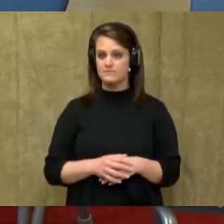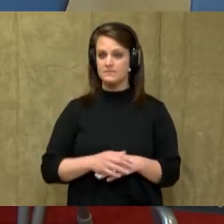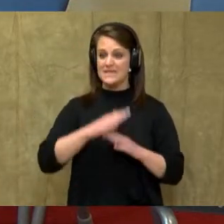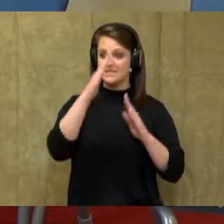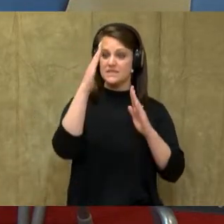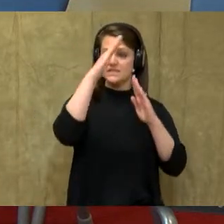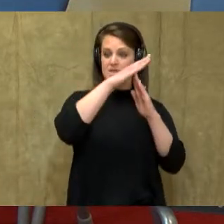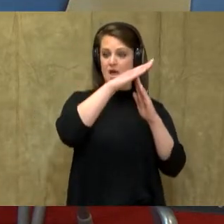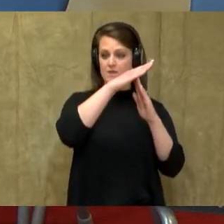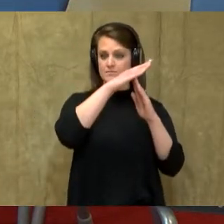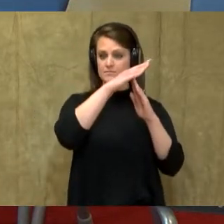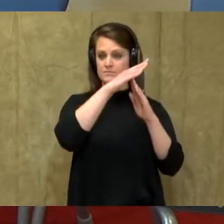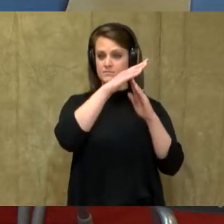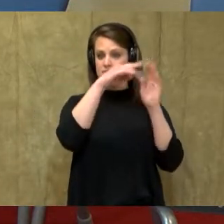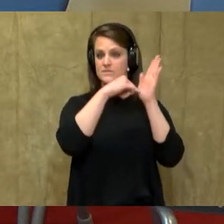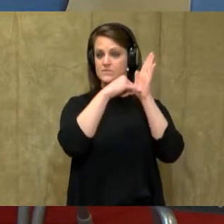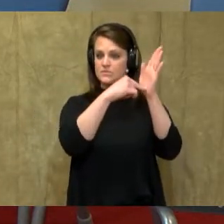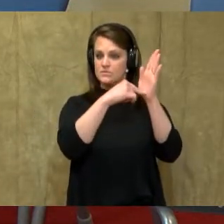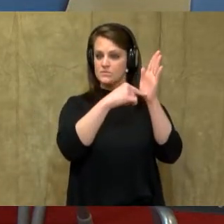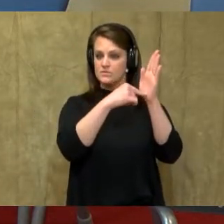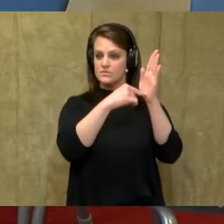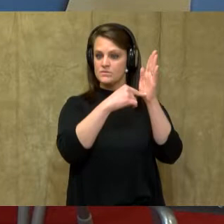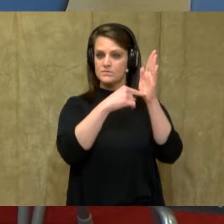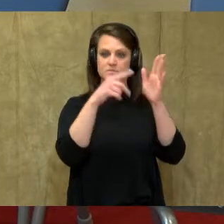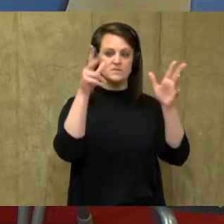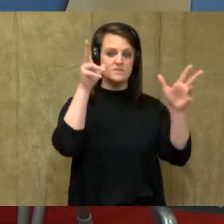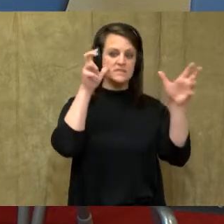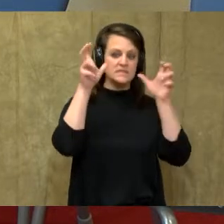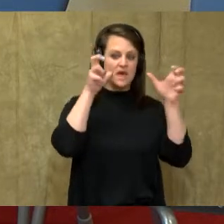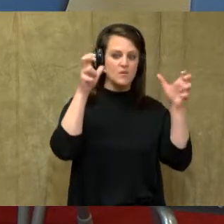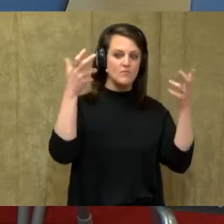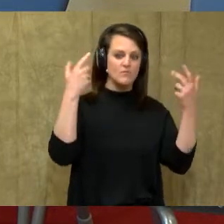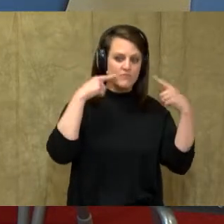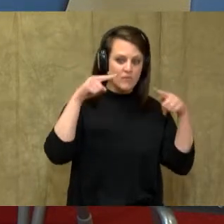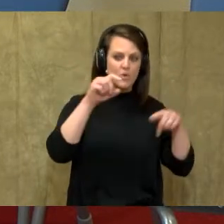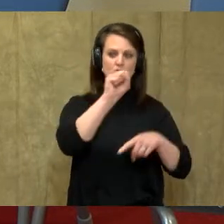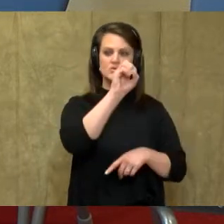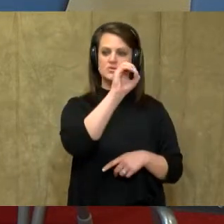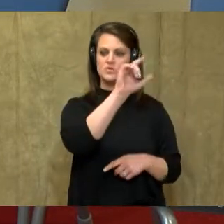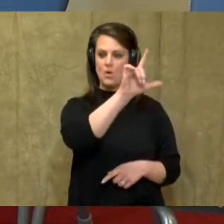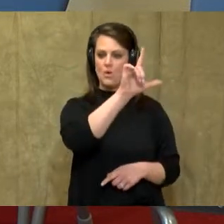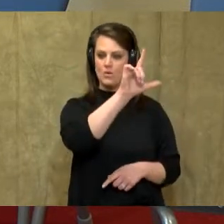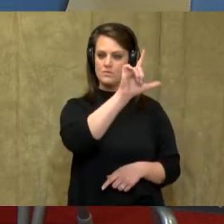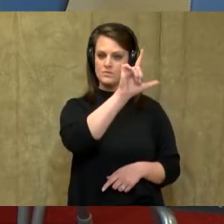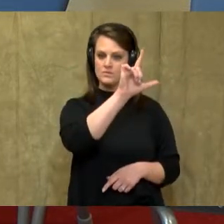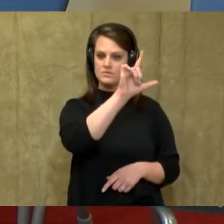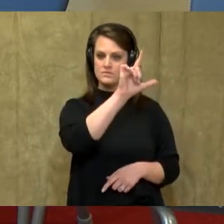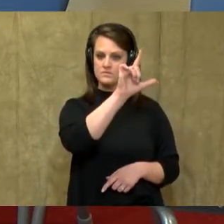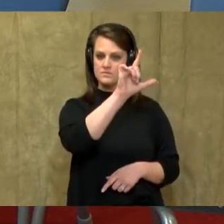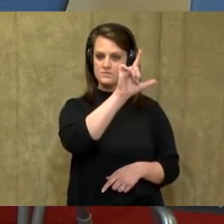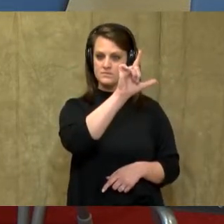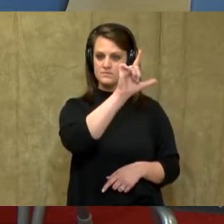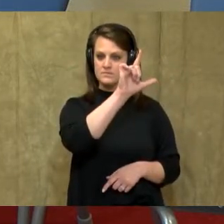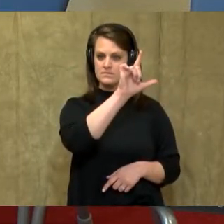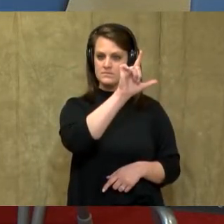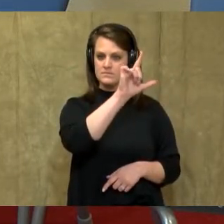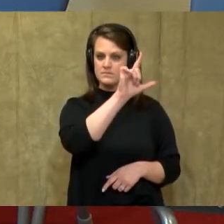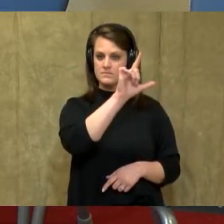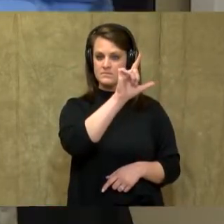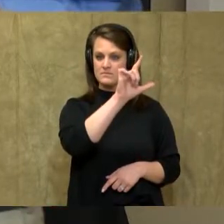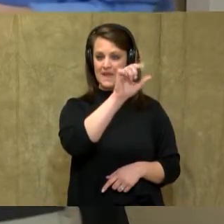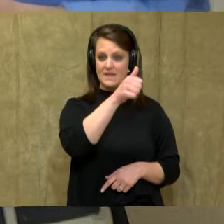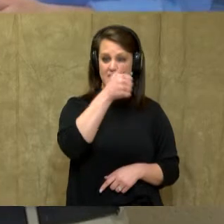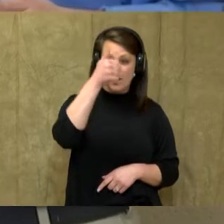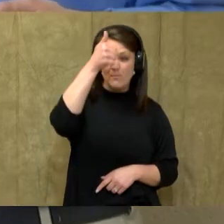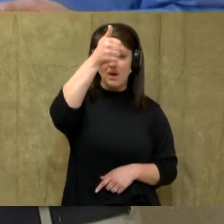top line represents the sound for so, just like with our major scale. The space